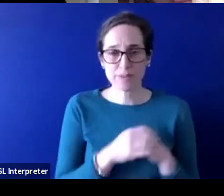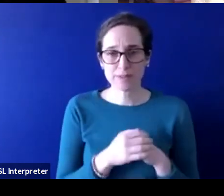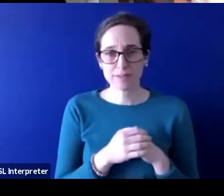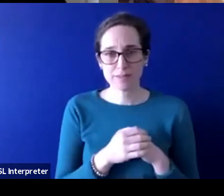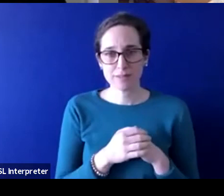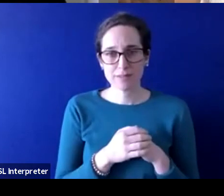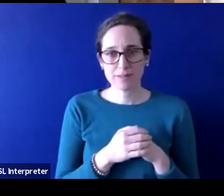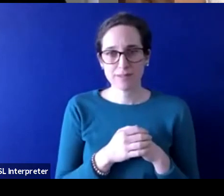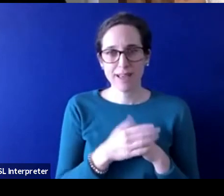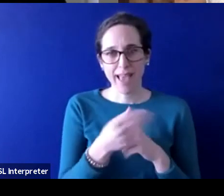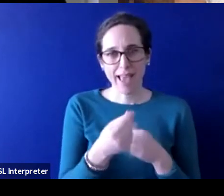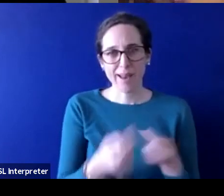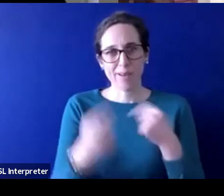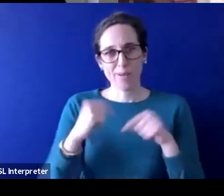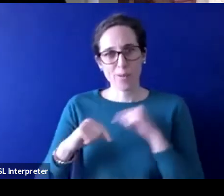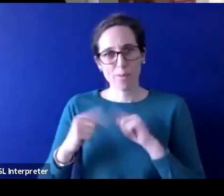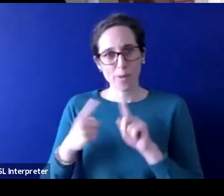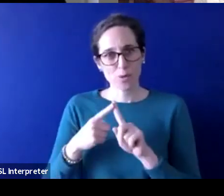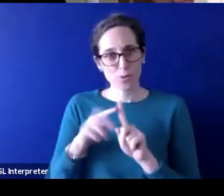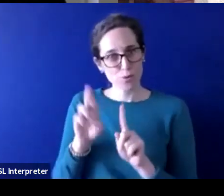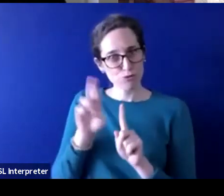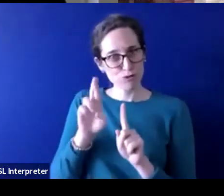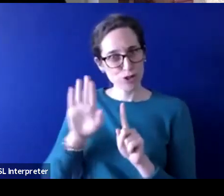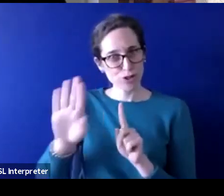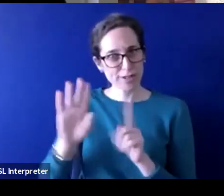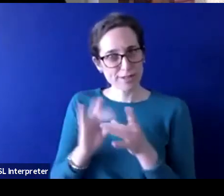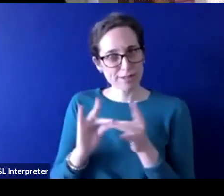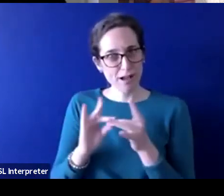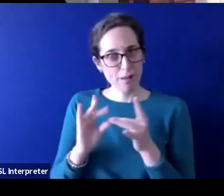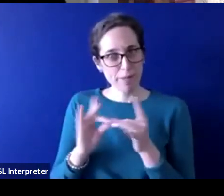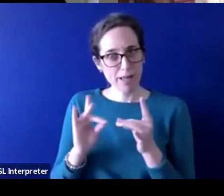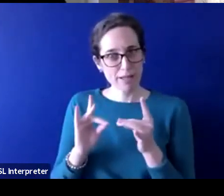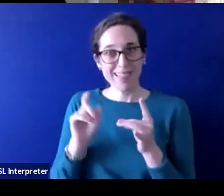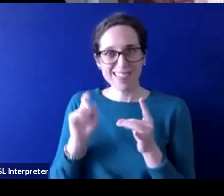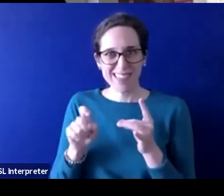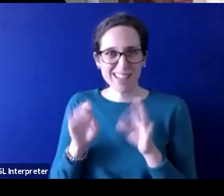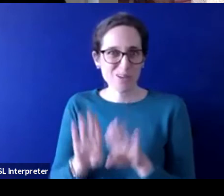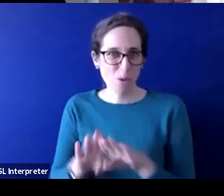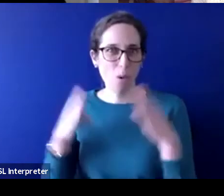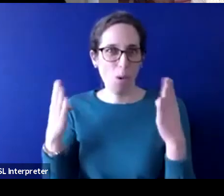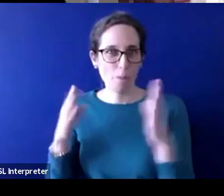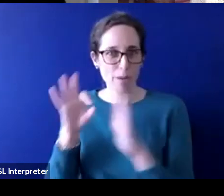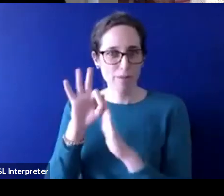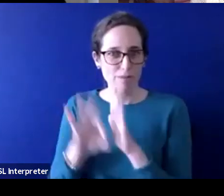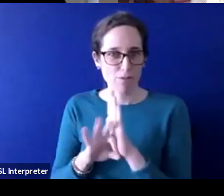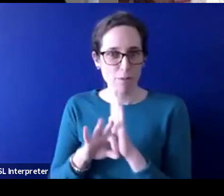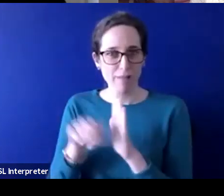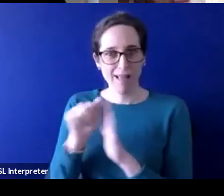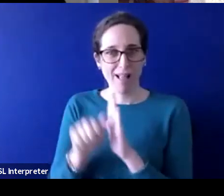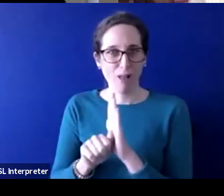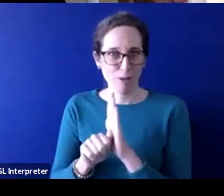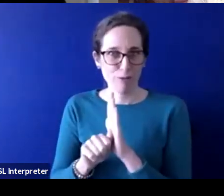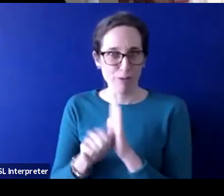I think that goes back to what Richard said, that if anything, they need to open up the algorithm to let you see more things,